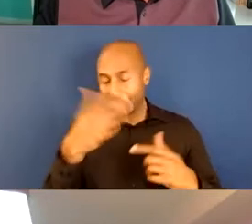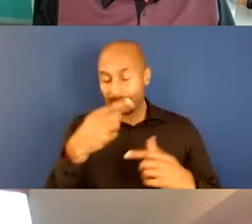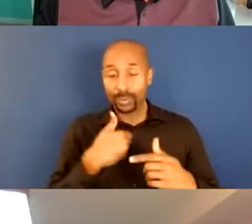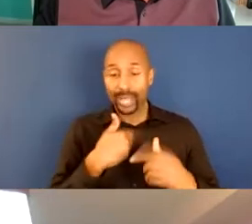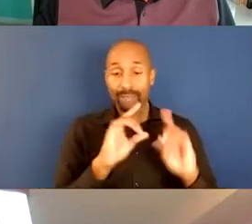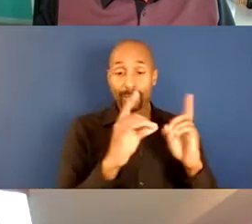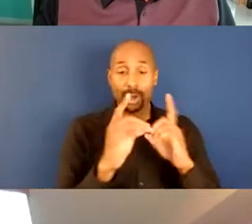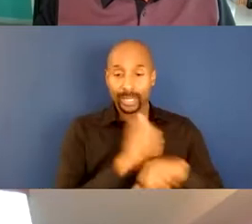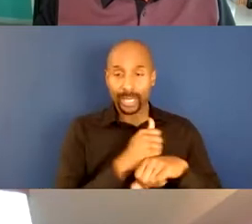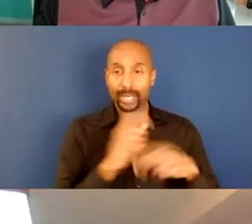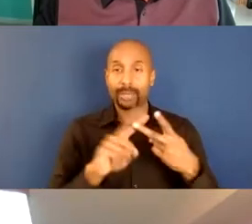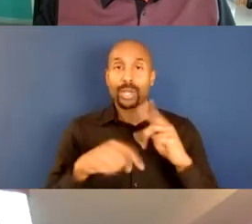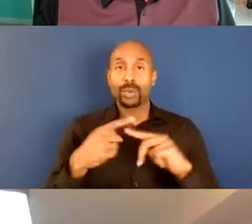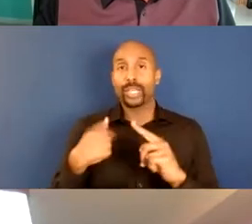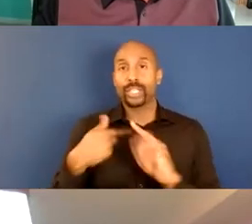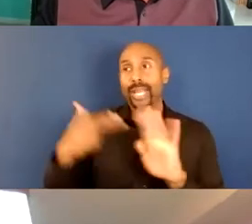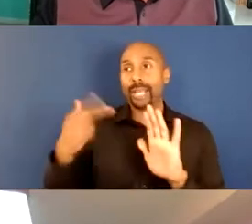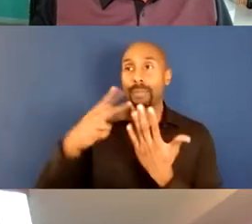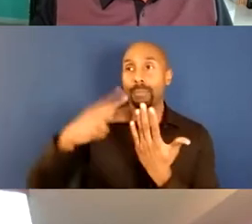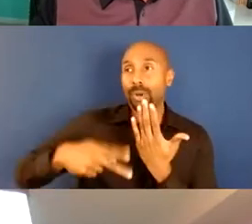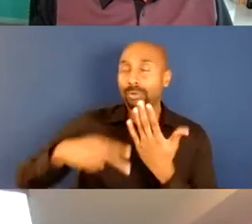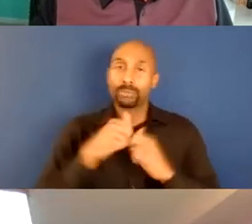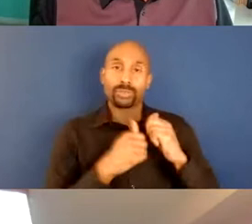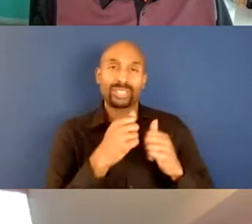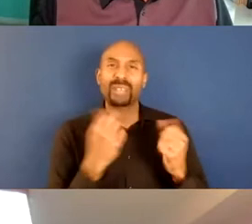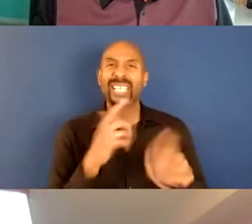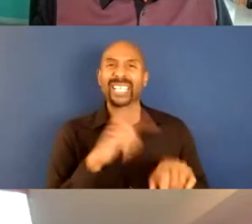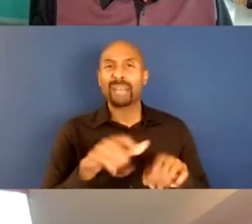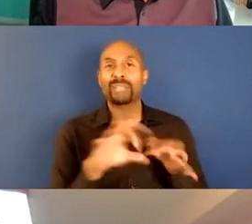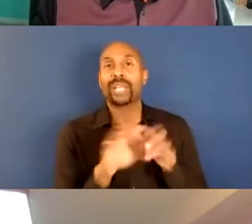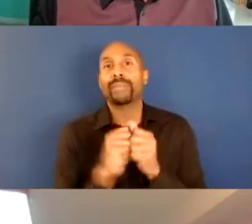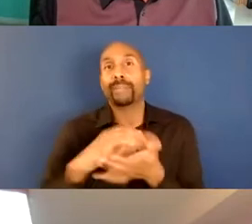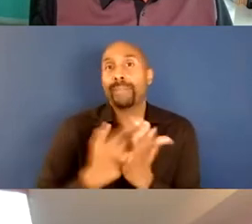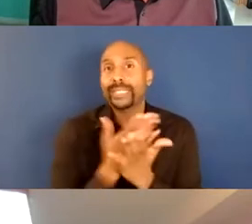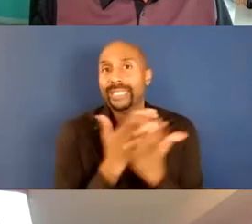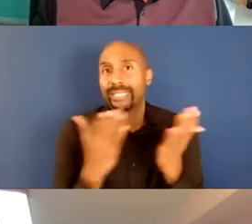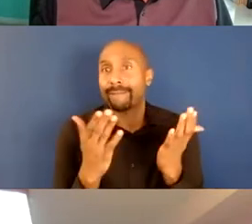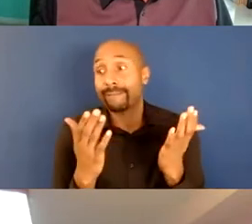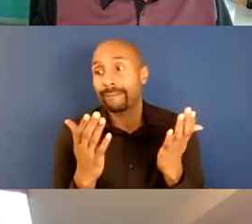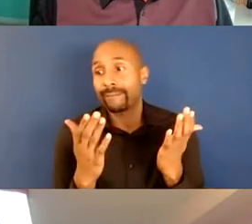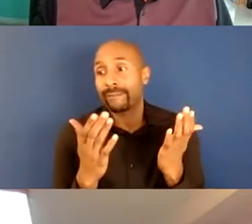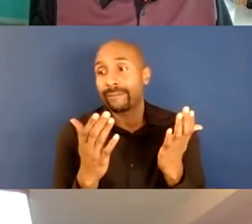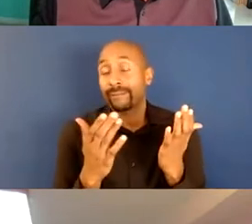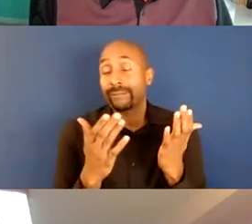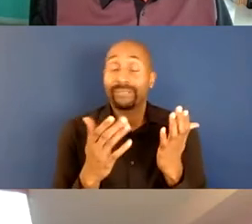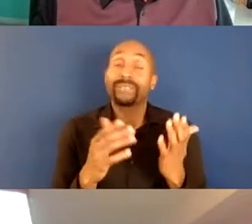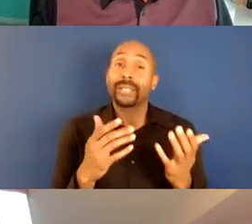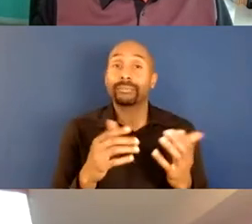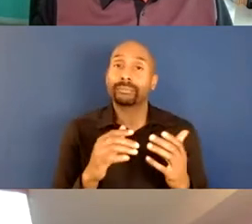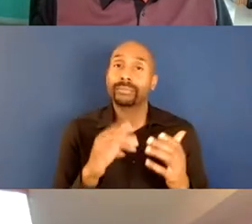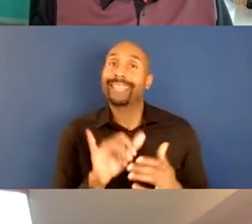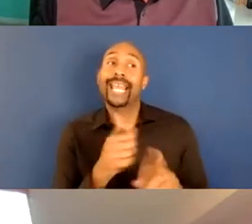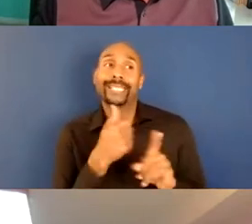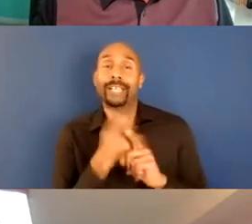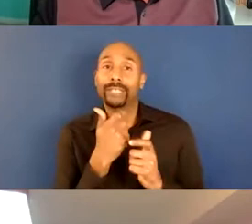departments, when you have programs, when you have structures. A lot of it ends up having to do with budgetary stuff, which can be interesting. So with that,